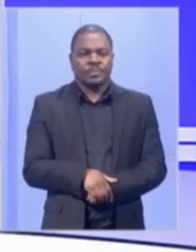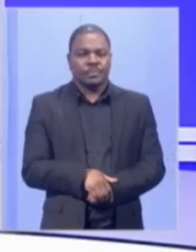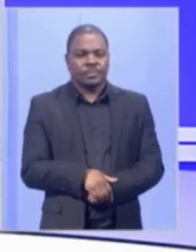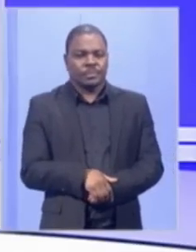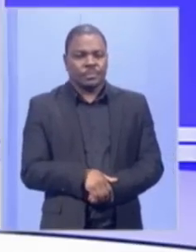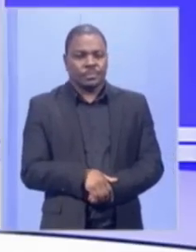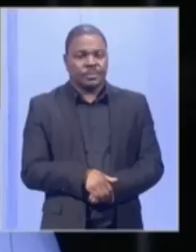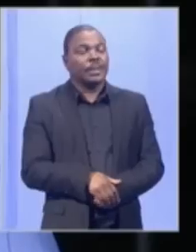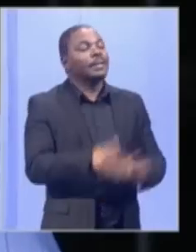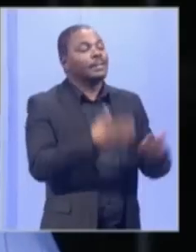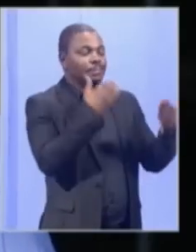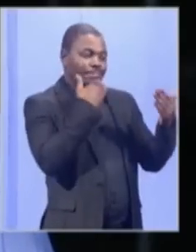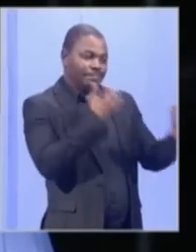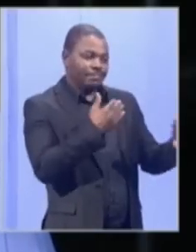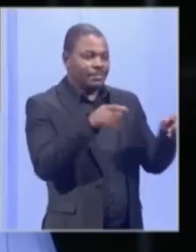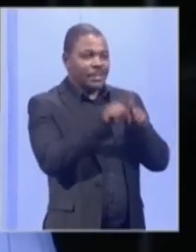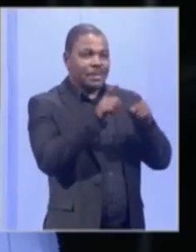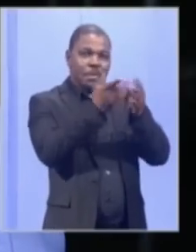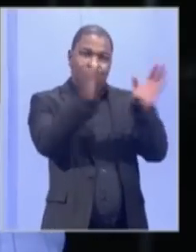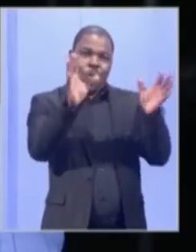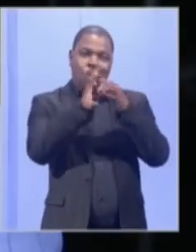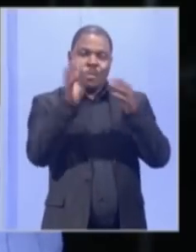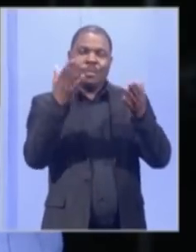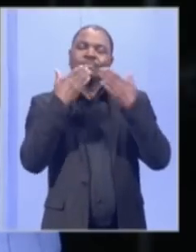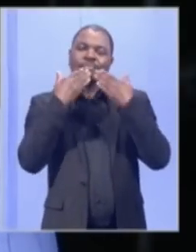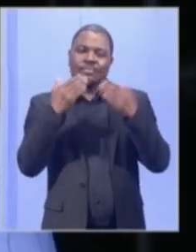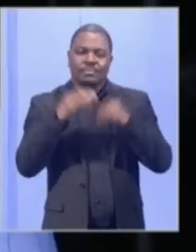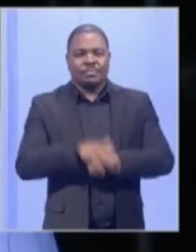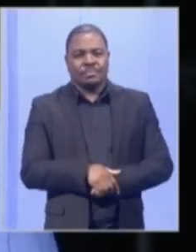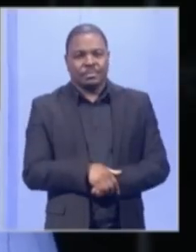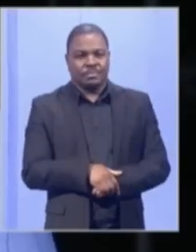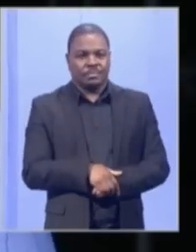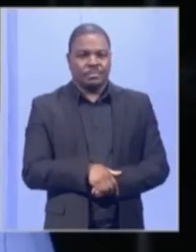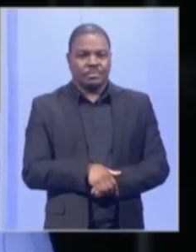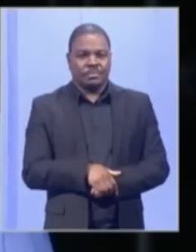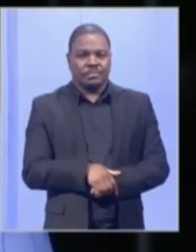Thabiso re a amohela le ba bogedi kwa gae mme jaaka